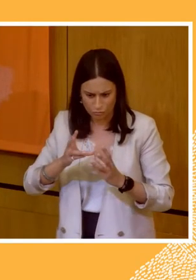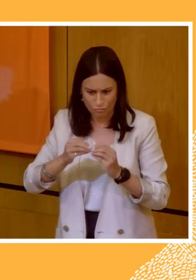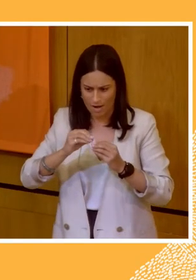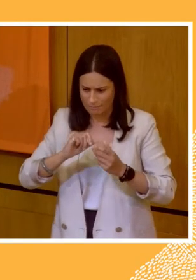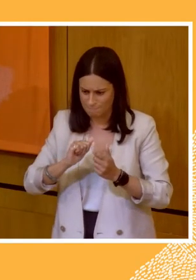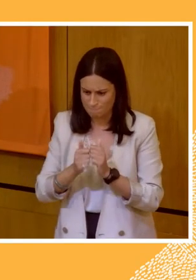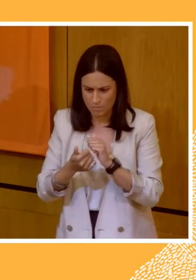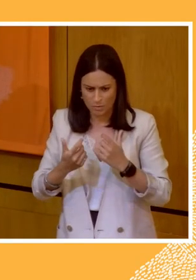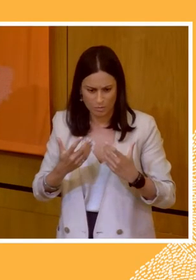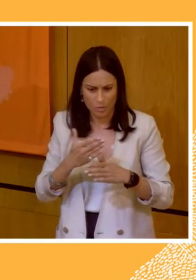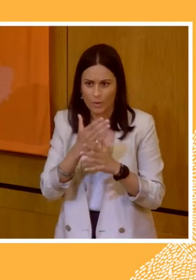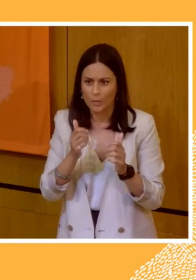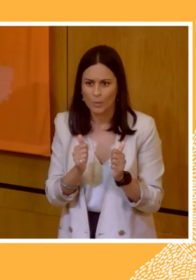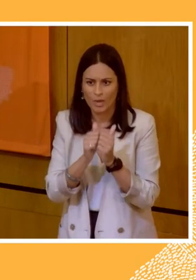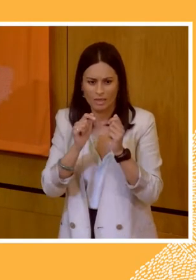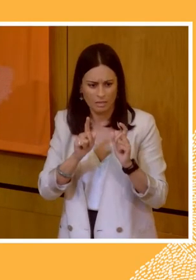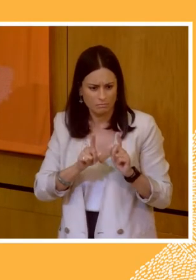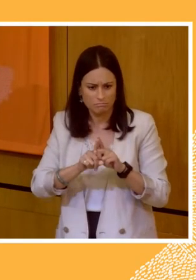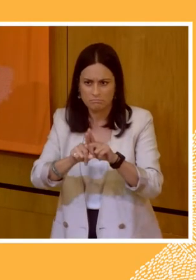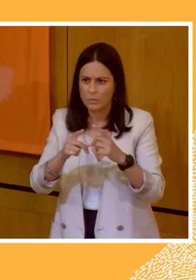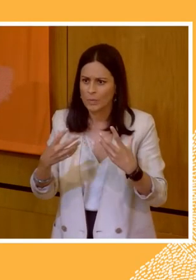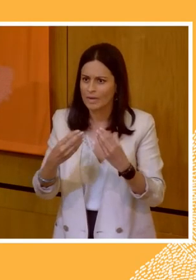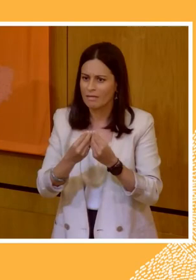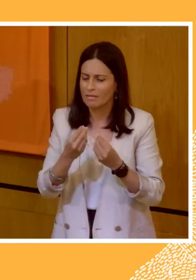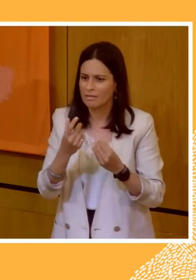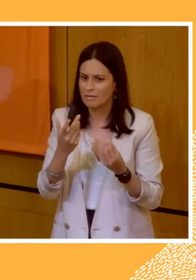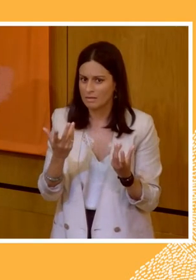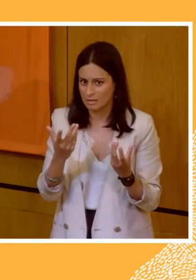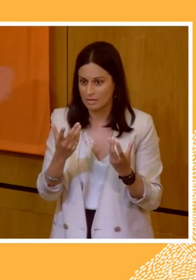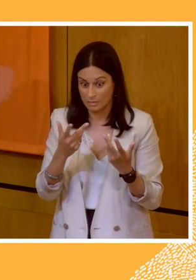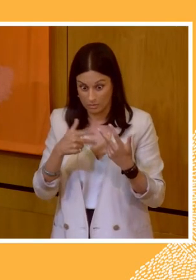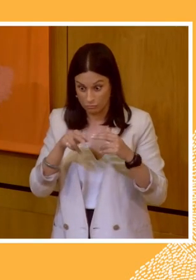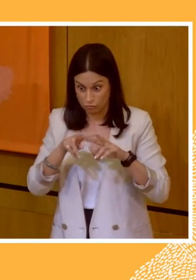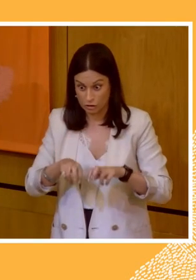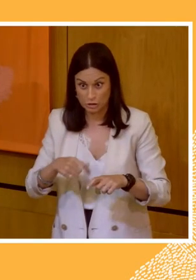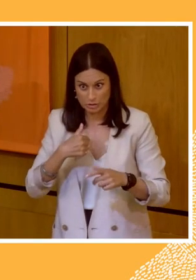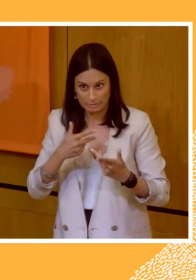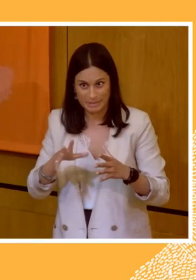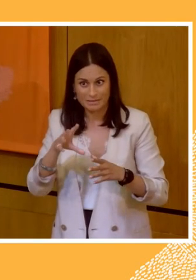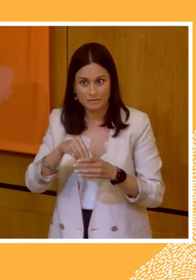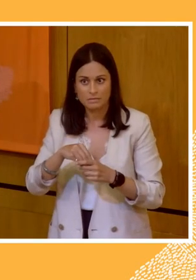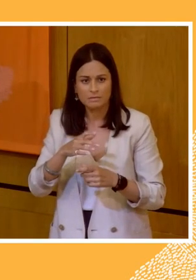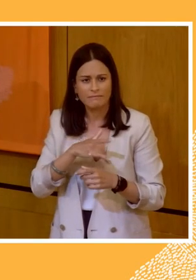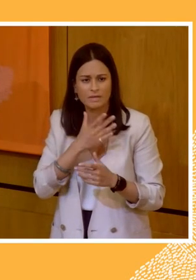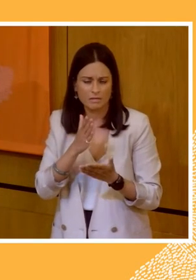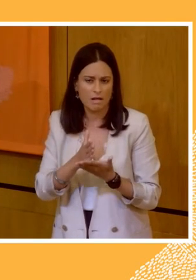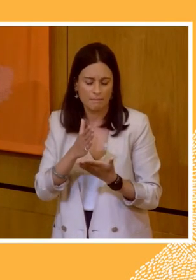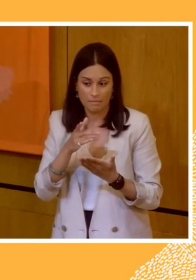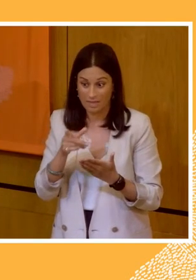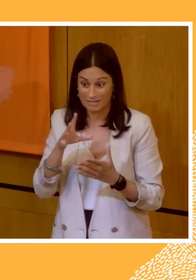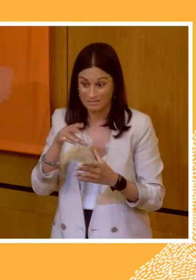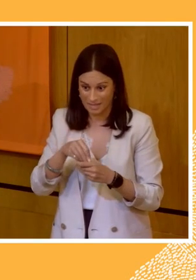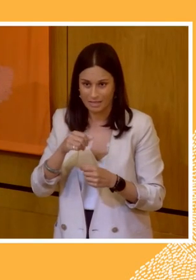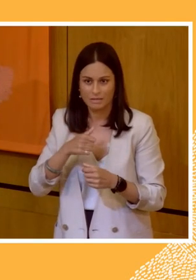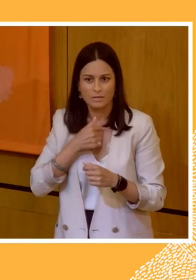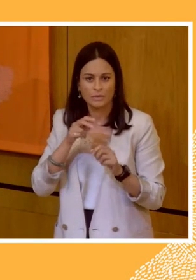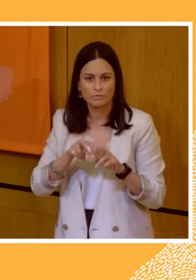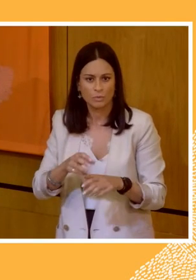we have been working closely in the research. We feel indeed this is part of our